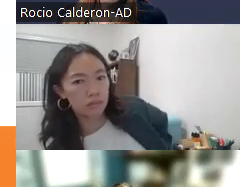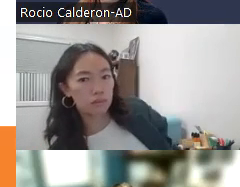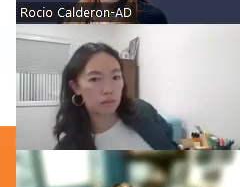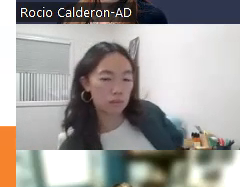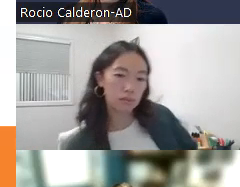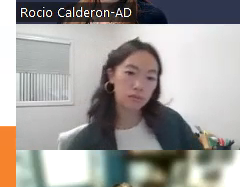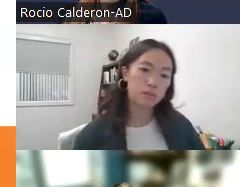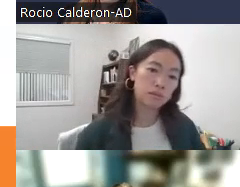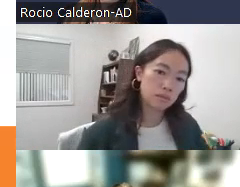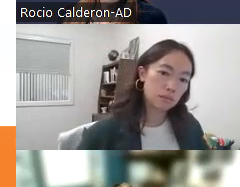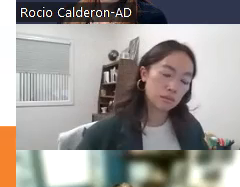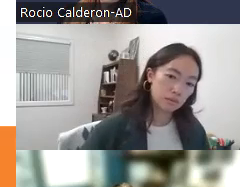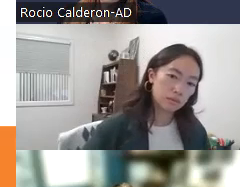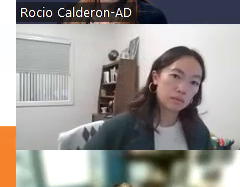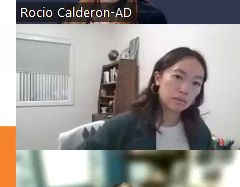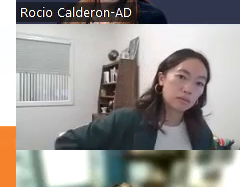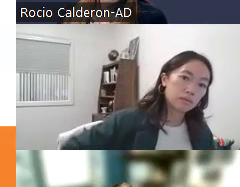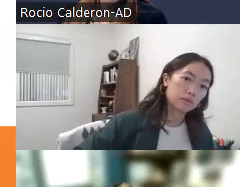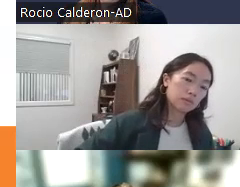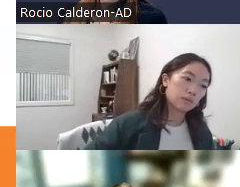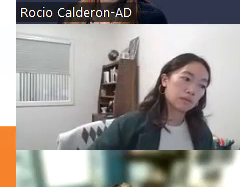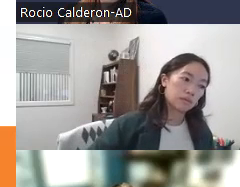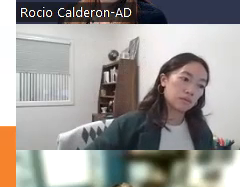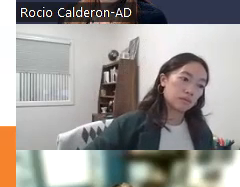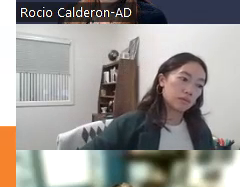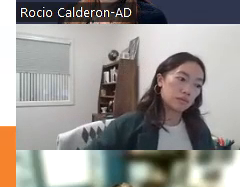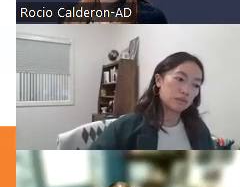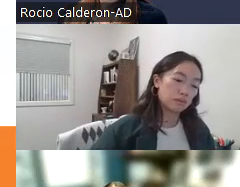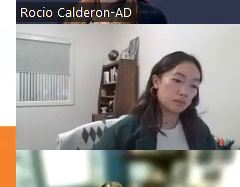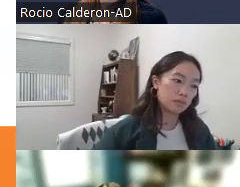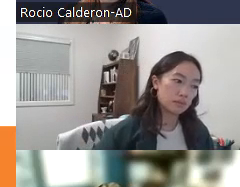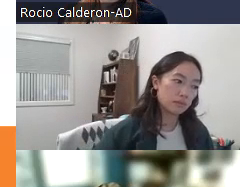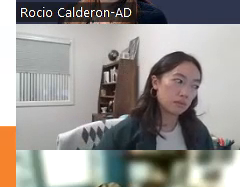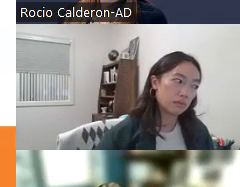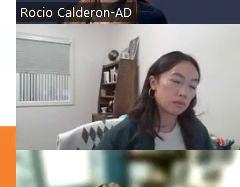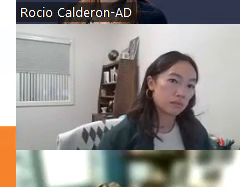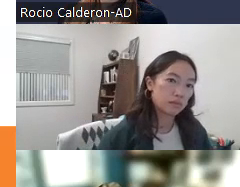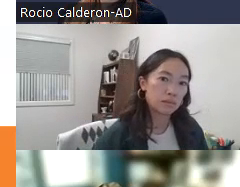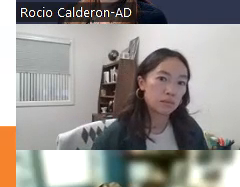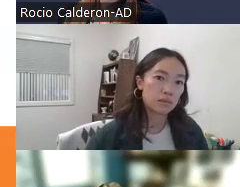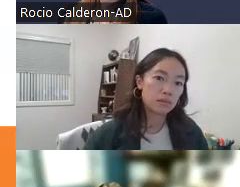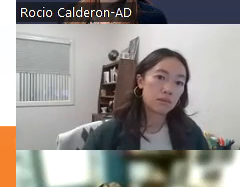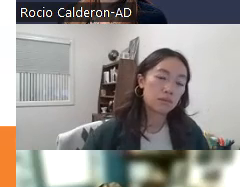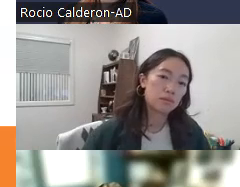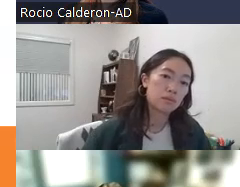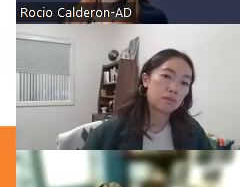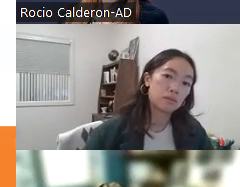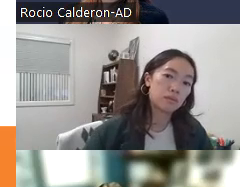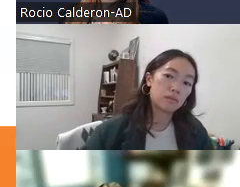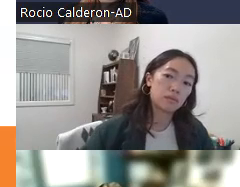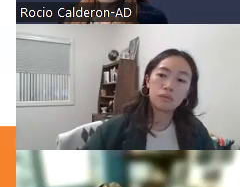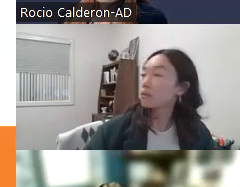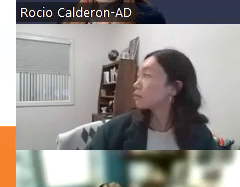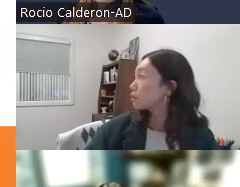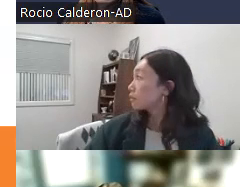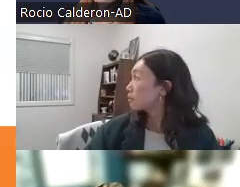a train track around there nearby, and they have a switcher. Are they already discussing about getting